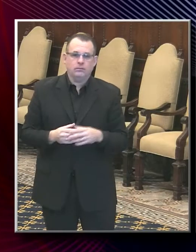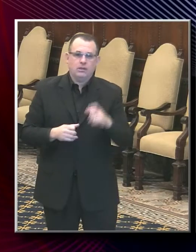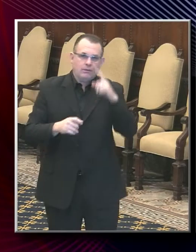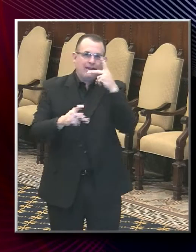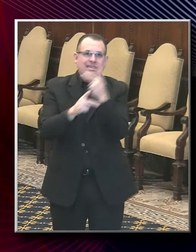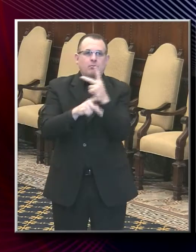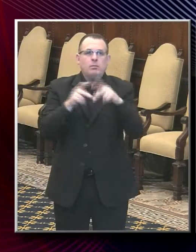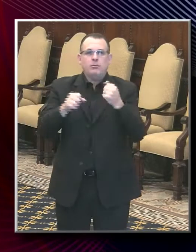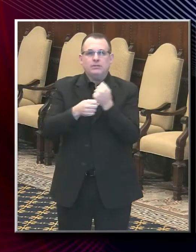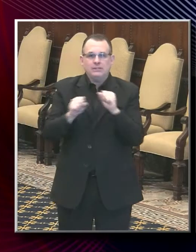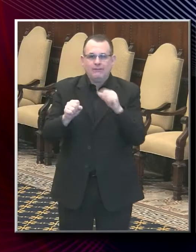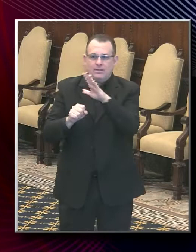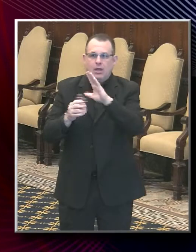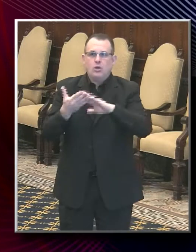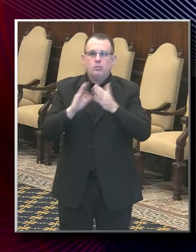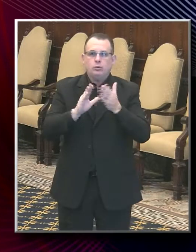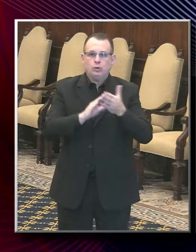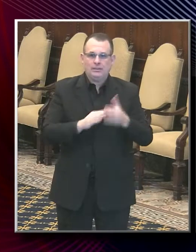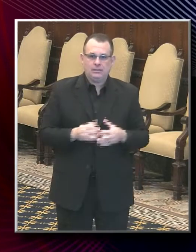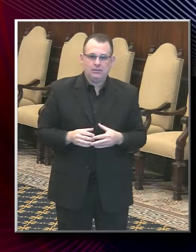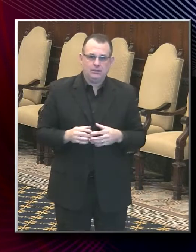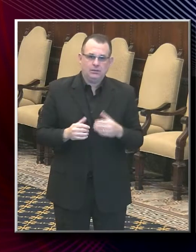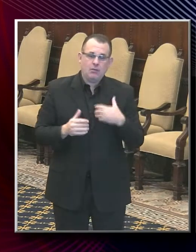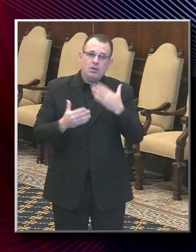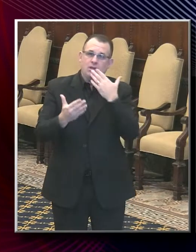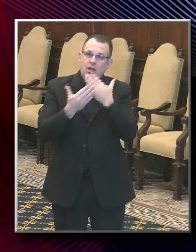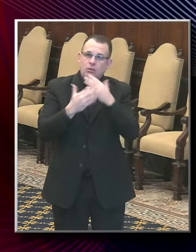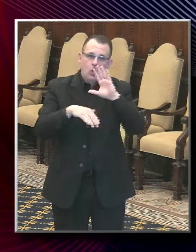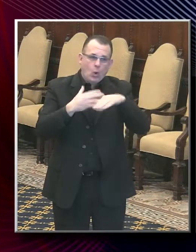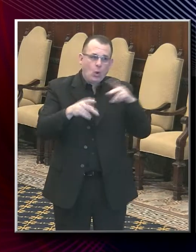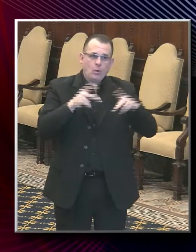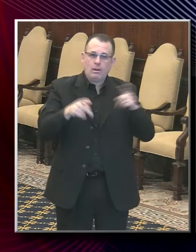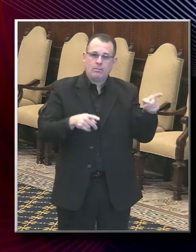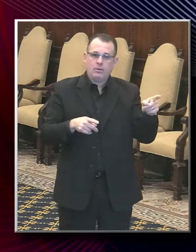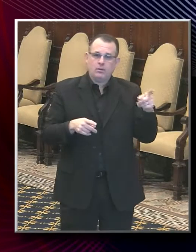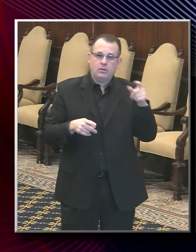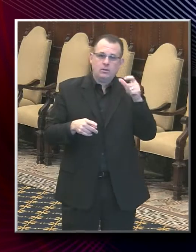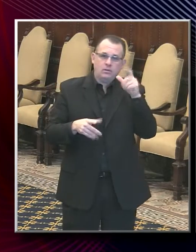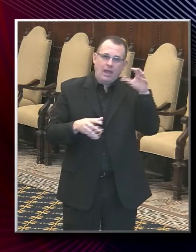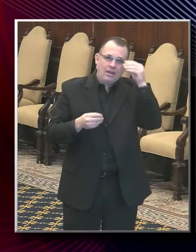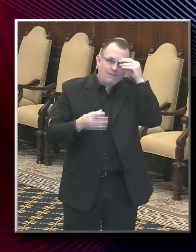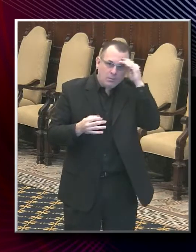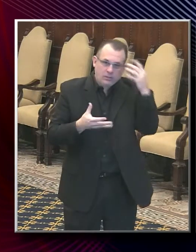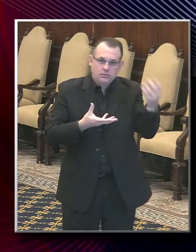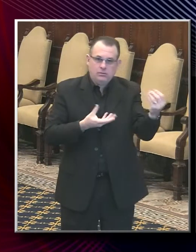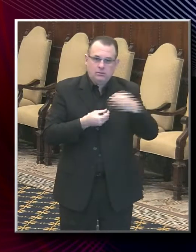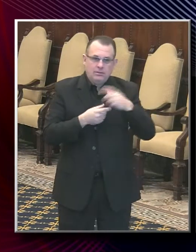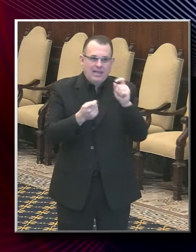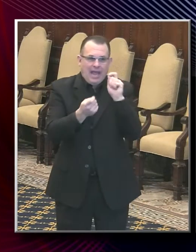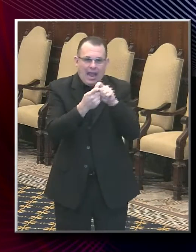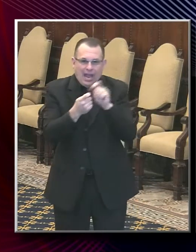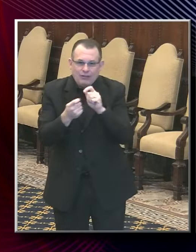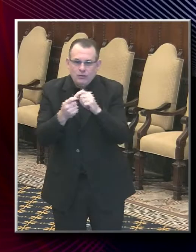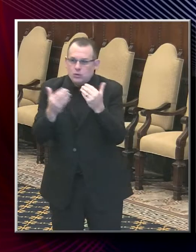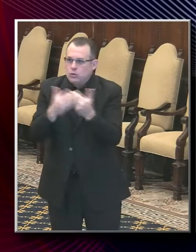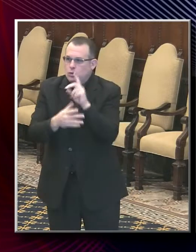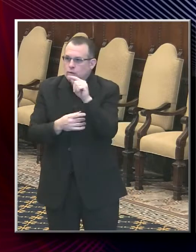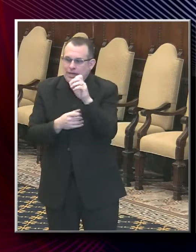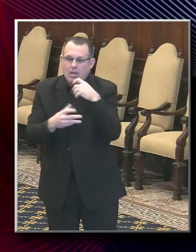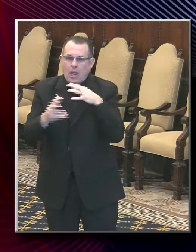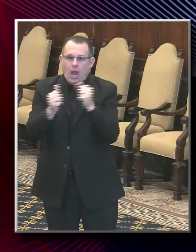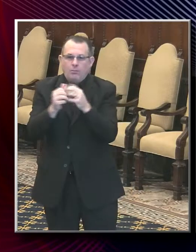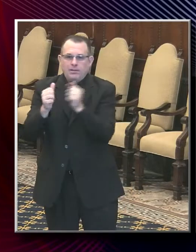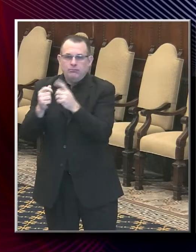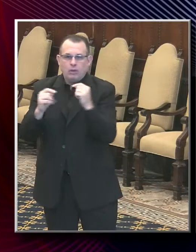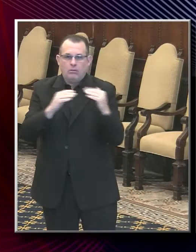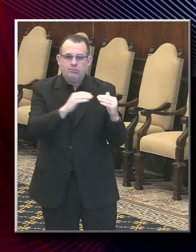challenging times. Thank you to all these folks for relaying the most accurate and updated information to their peers and